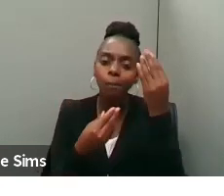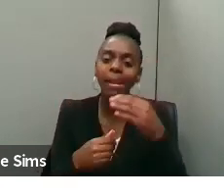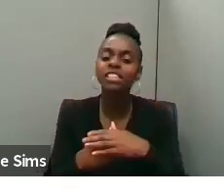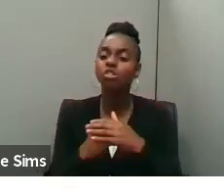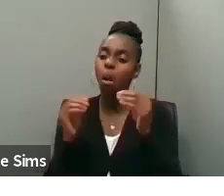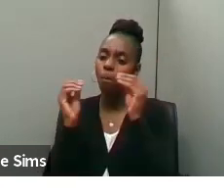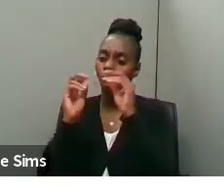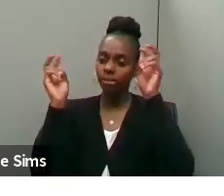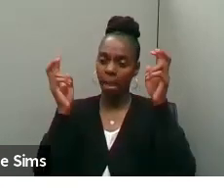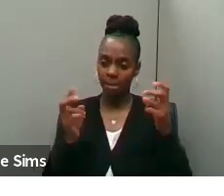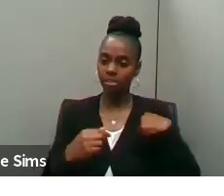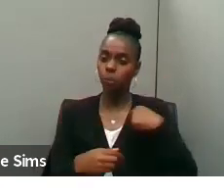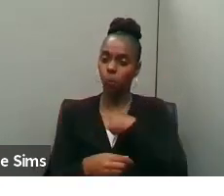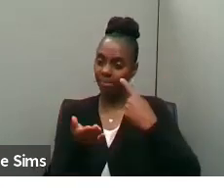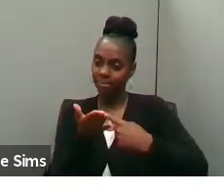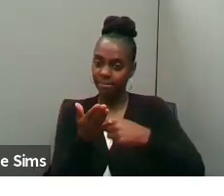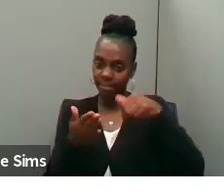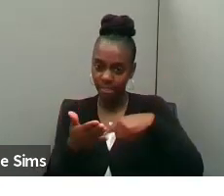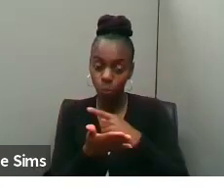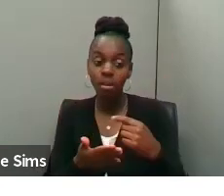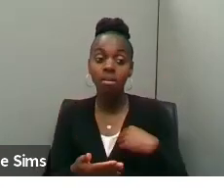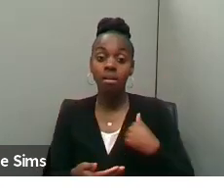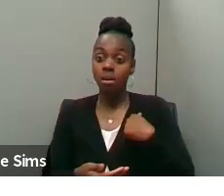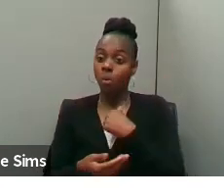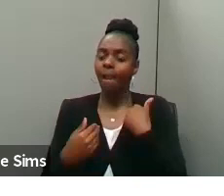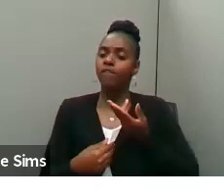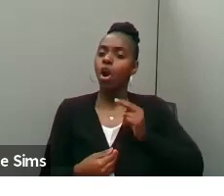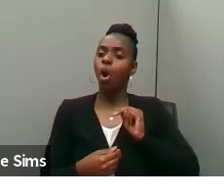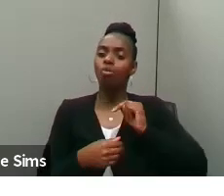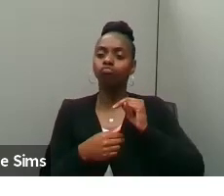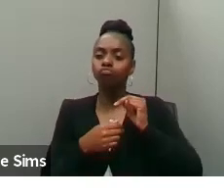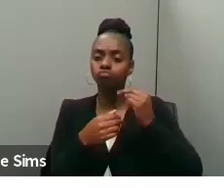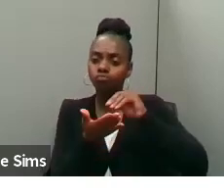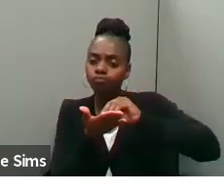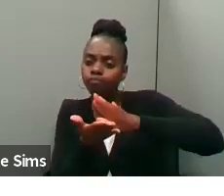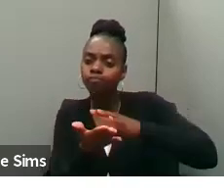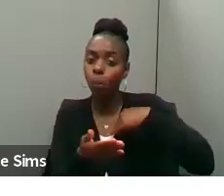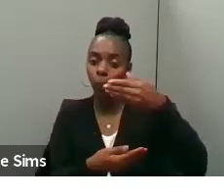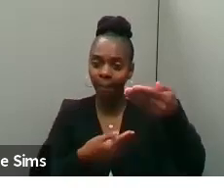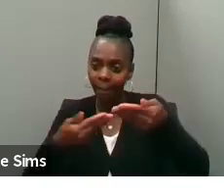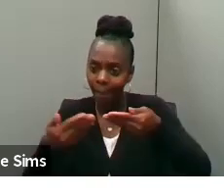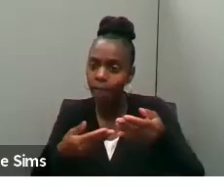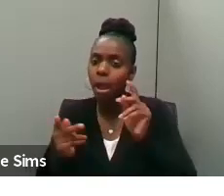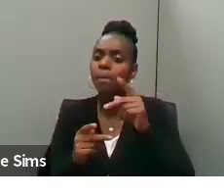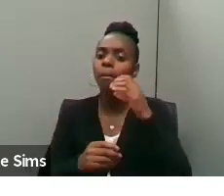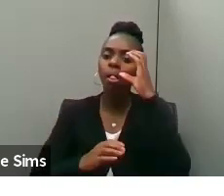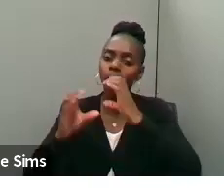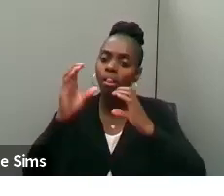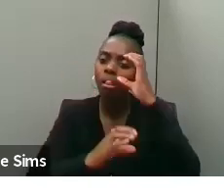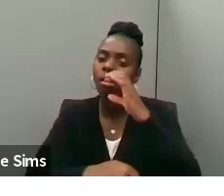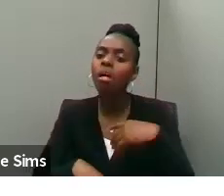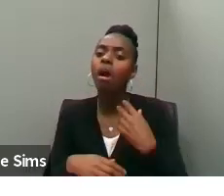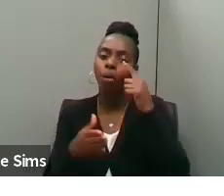discussed today. We have our own employment publications that we invite folks to explore. And